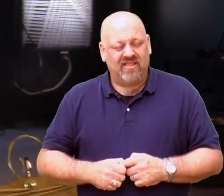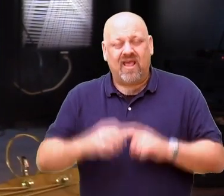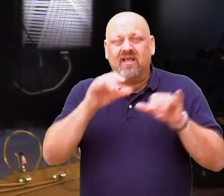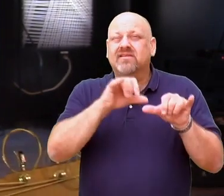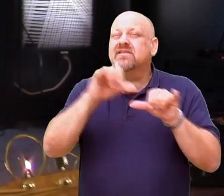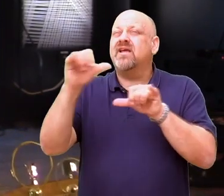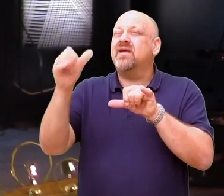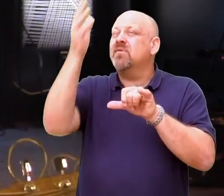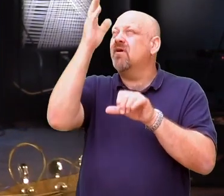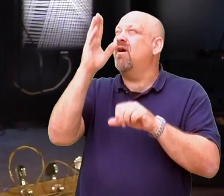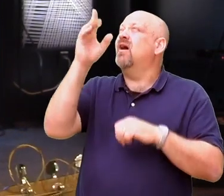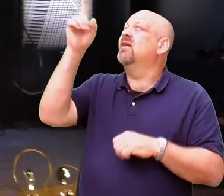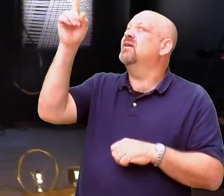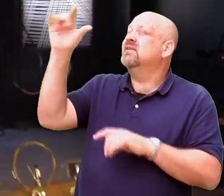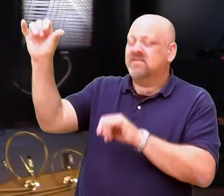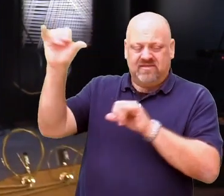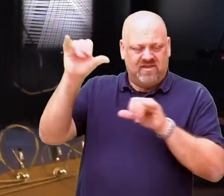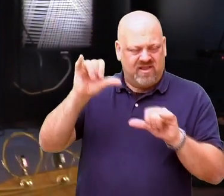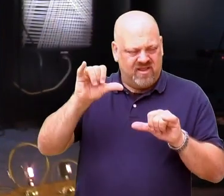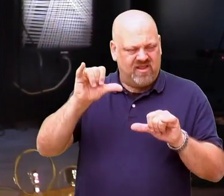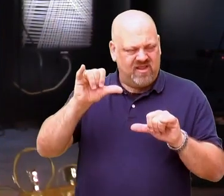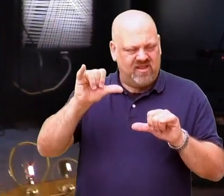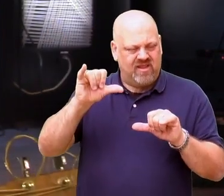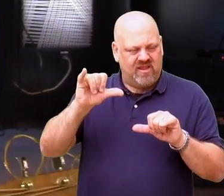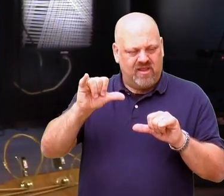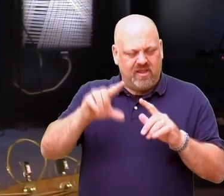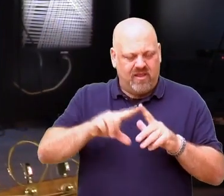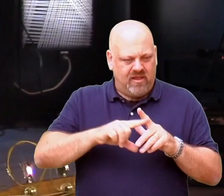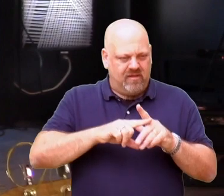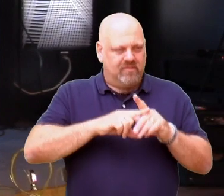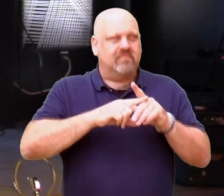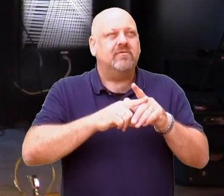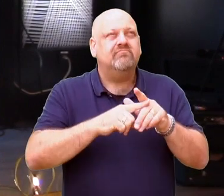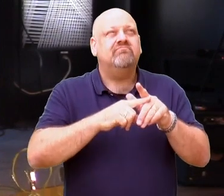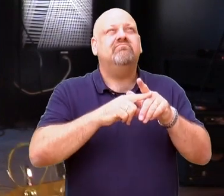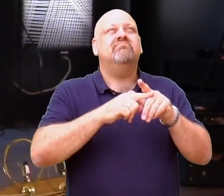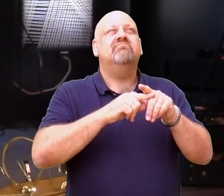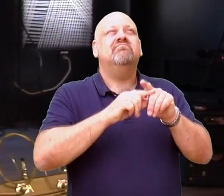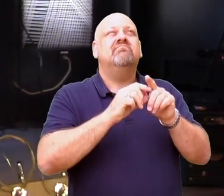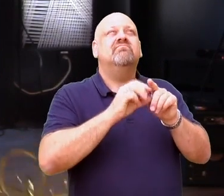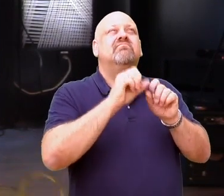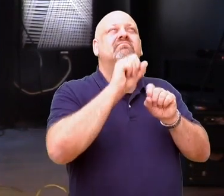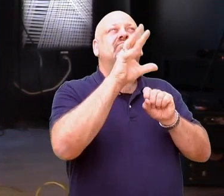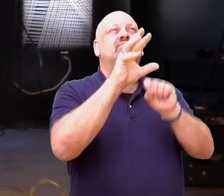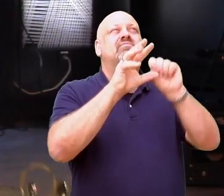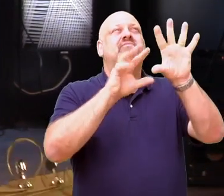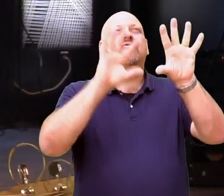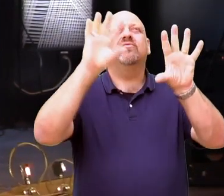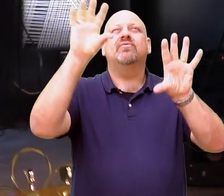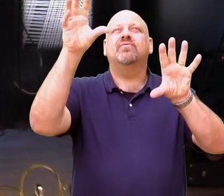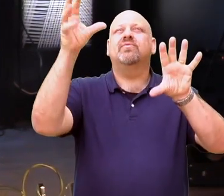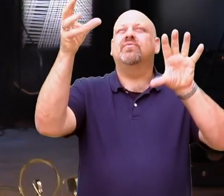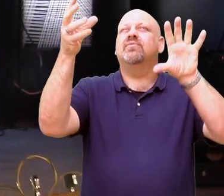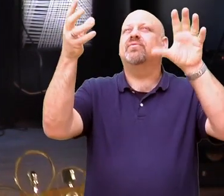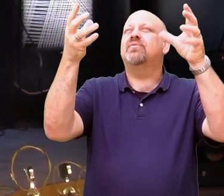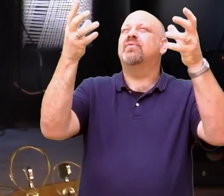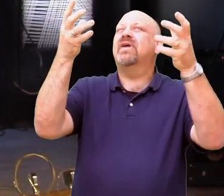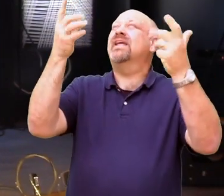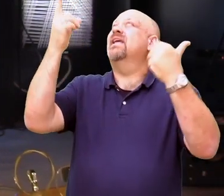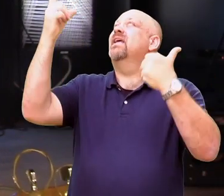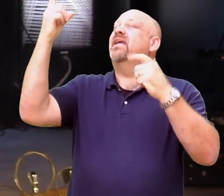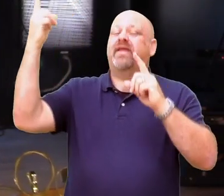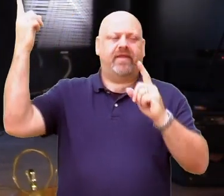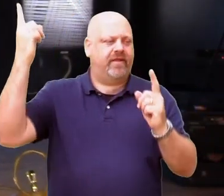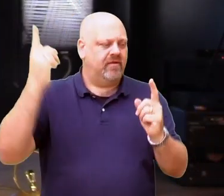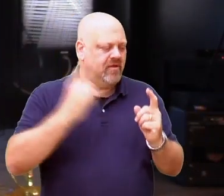The very same God that spins things in orbit, oh, He